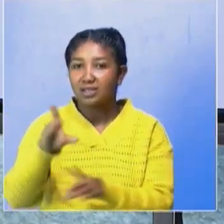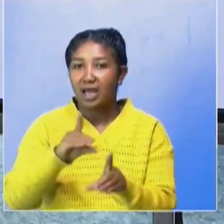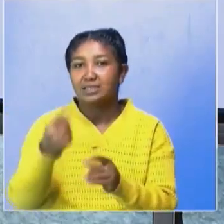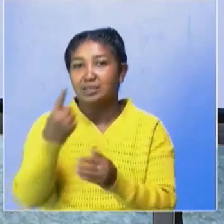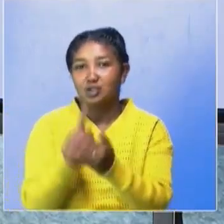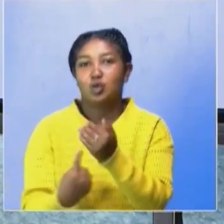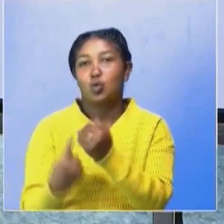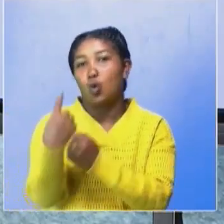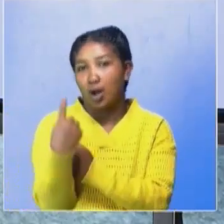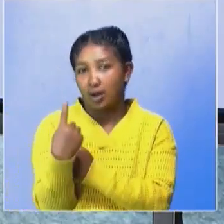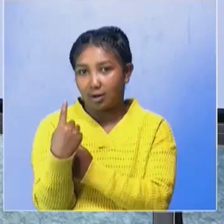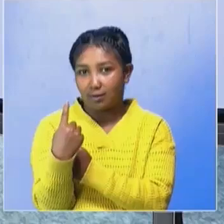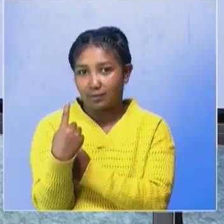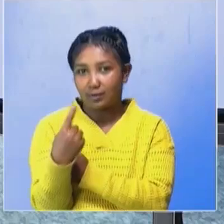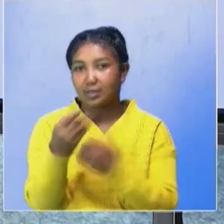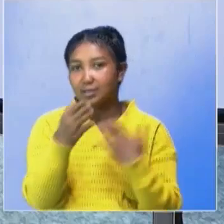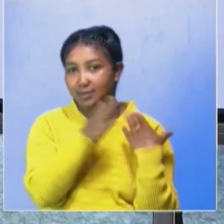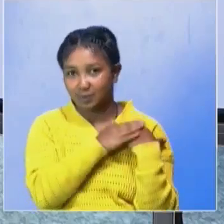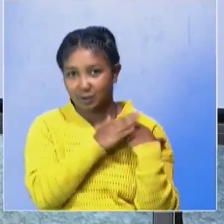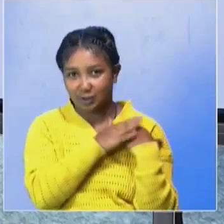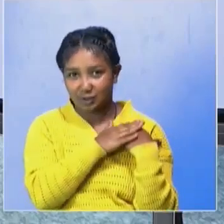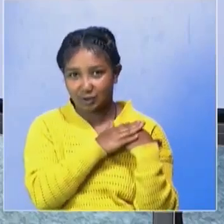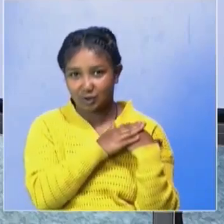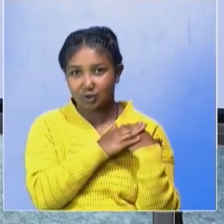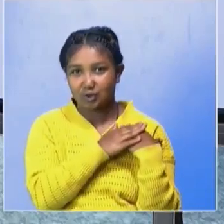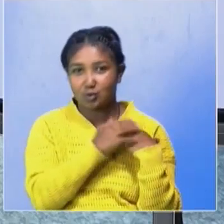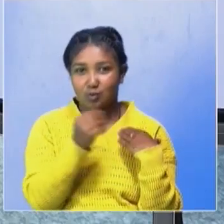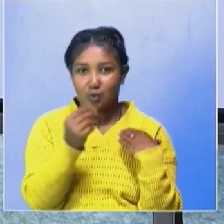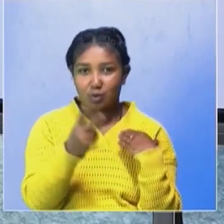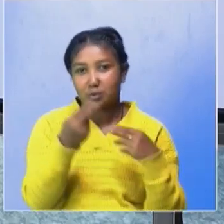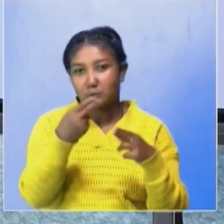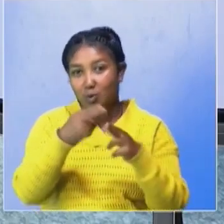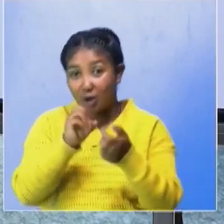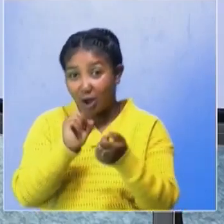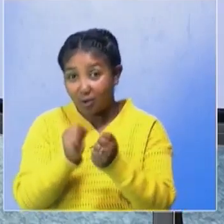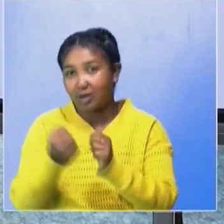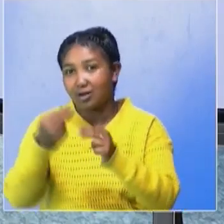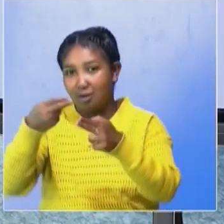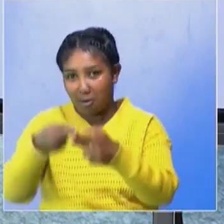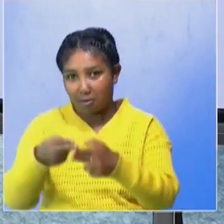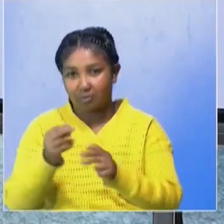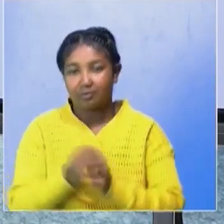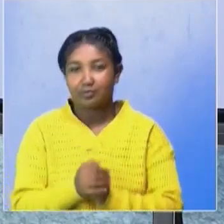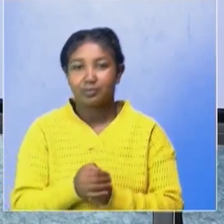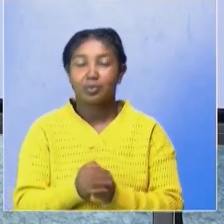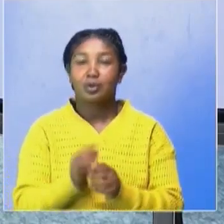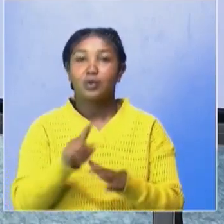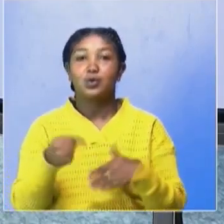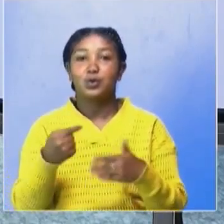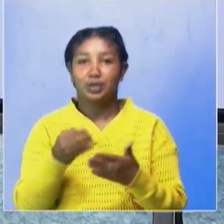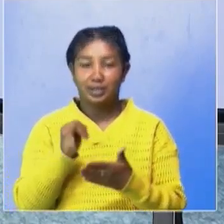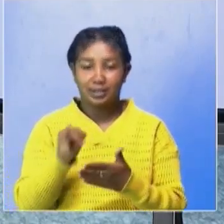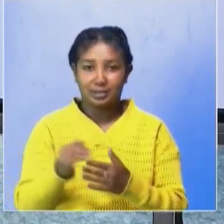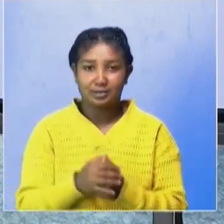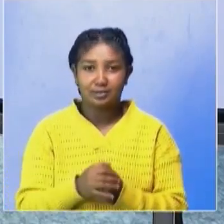singular subjects. We can use both pronoun and noun. So here is